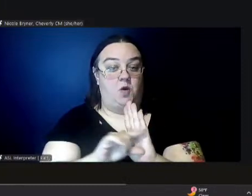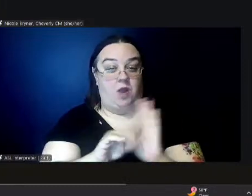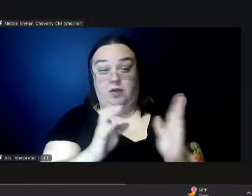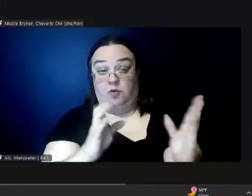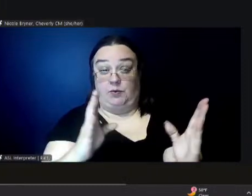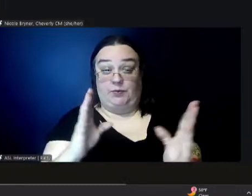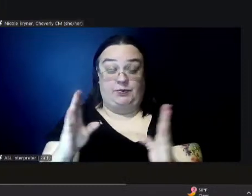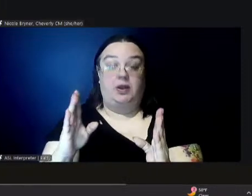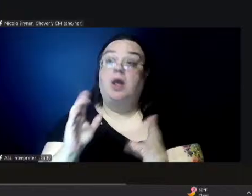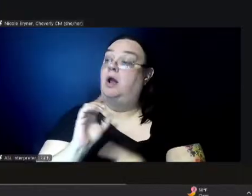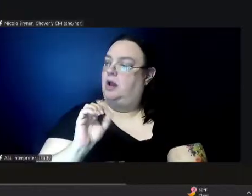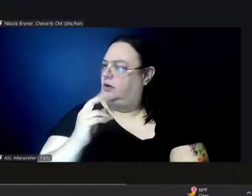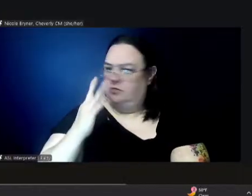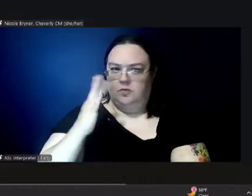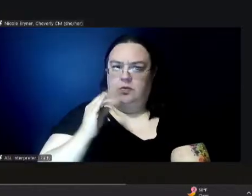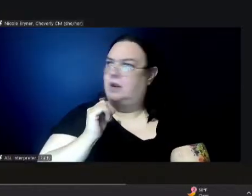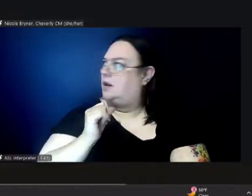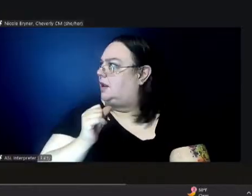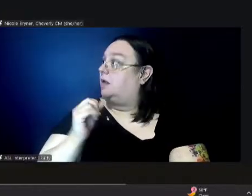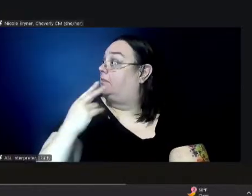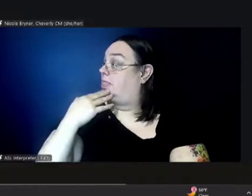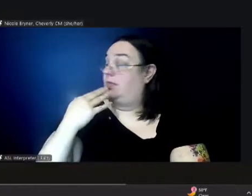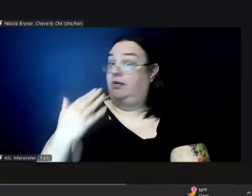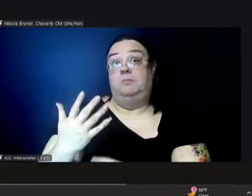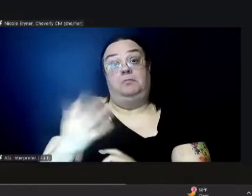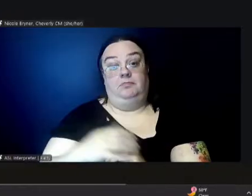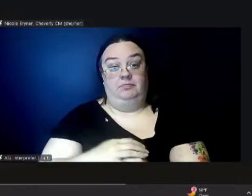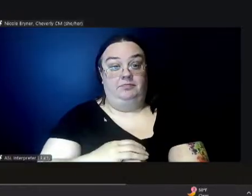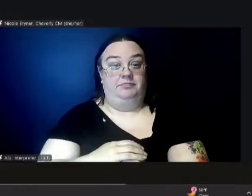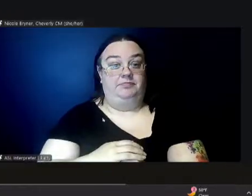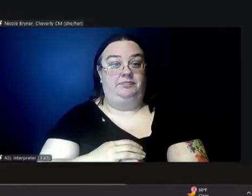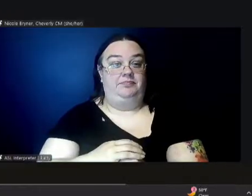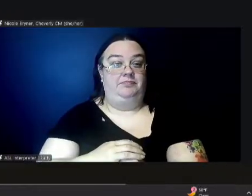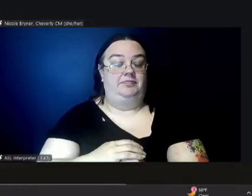Oh, why not? Thank you. Let's do that.